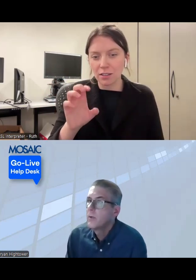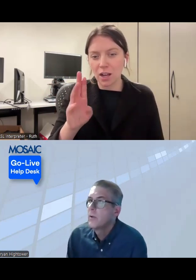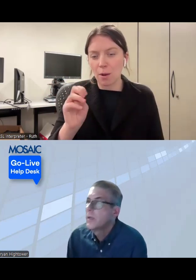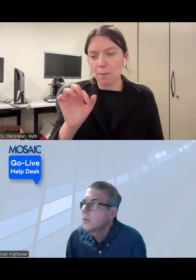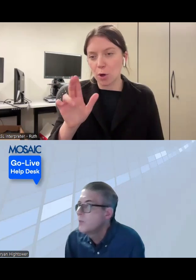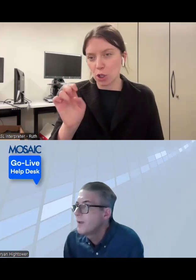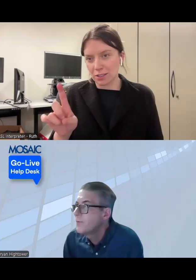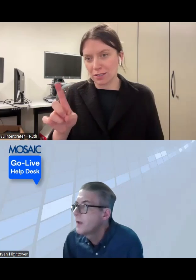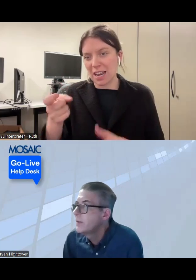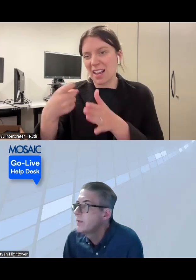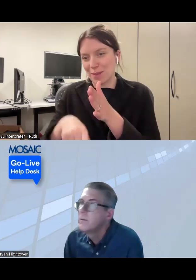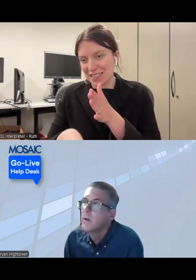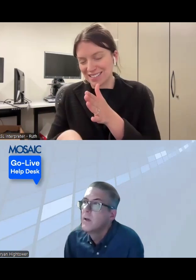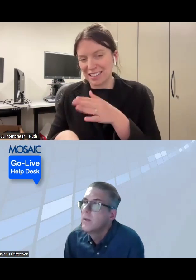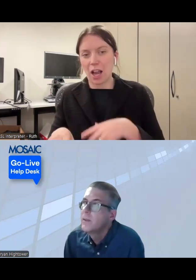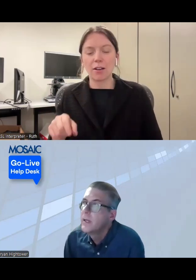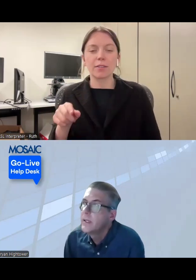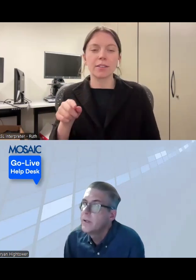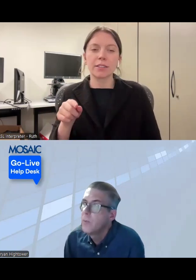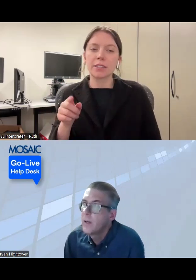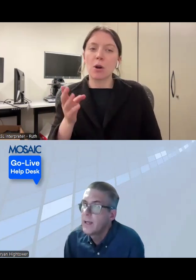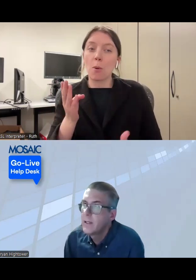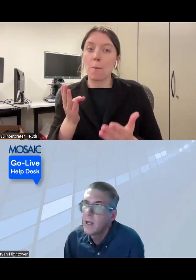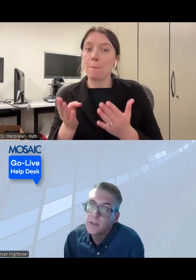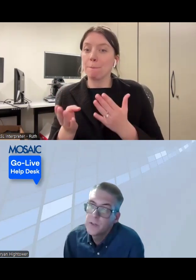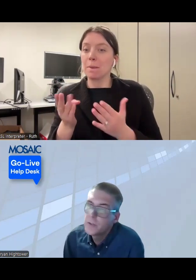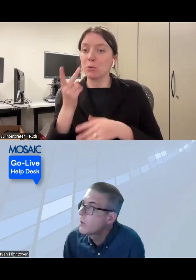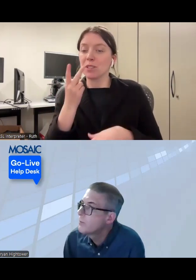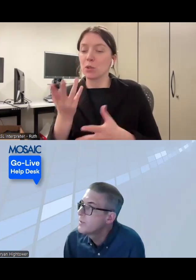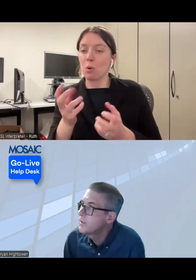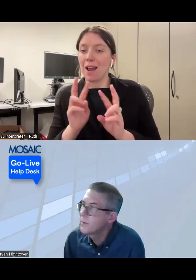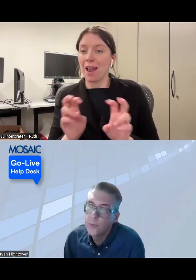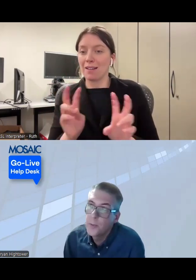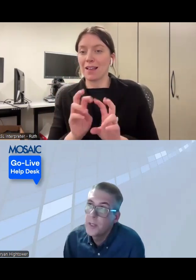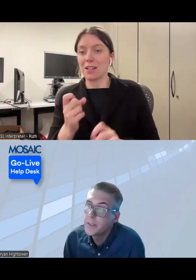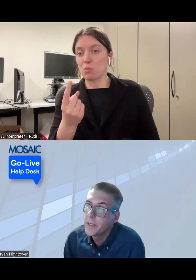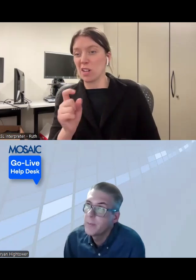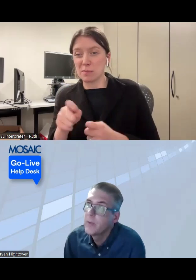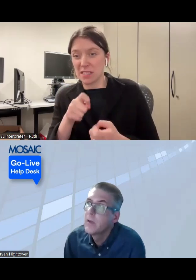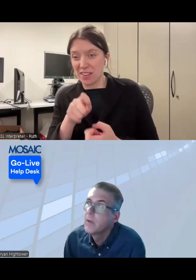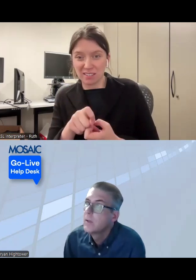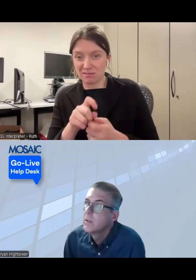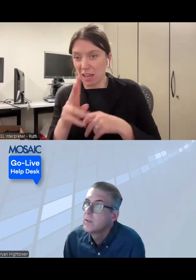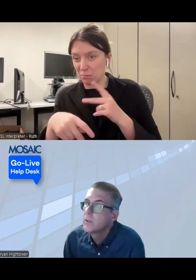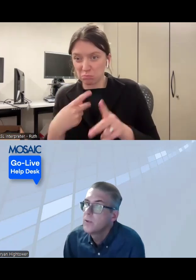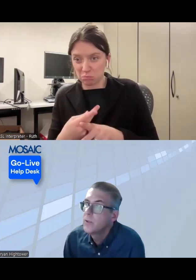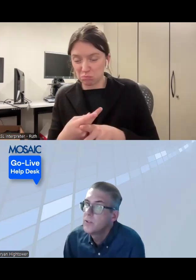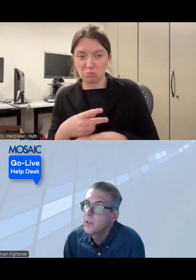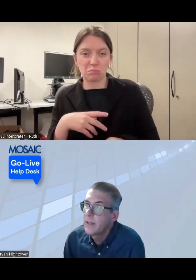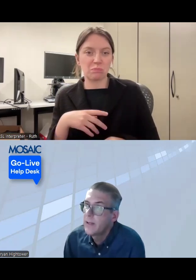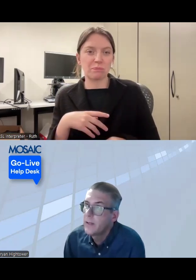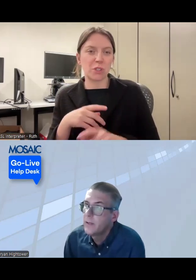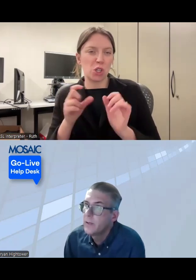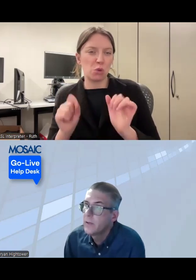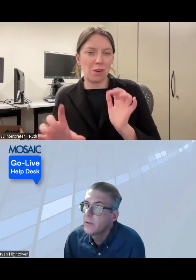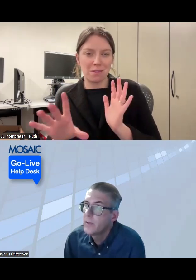So you might find that you want to analyze just one particular appropriation type. So you could